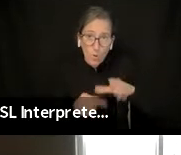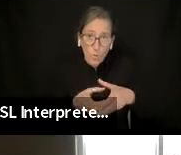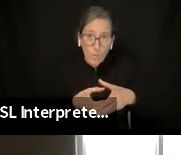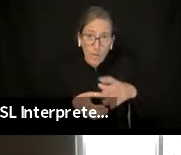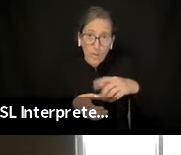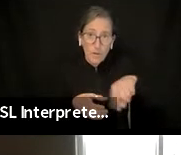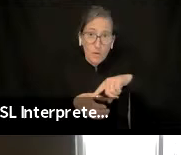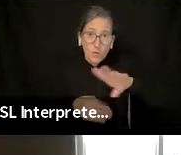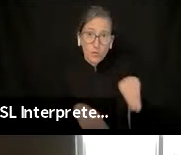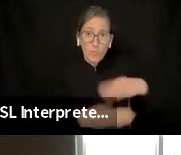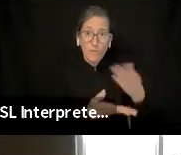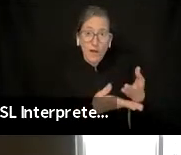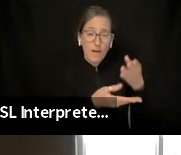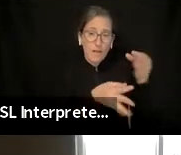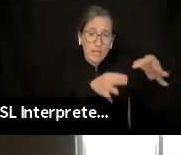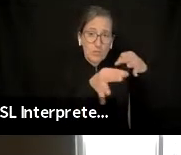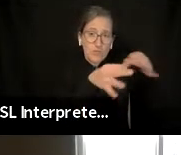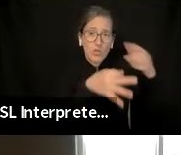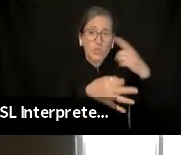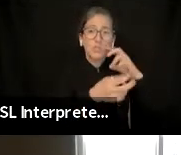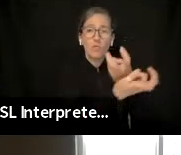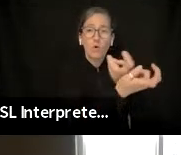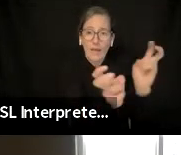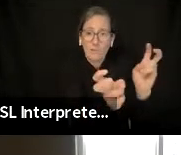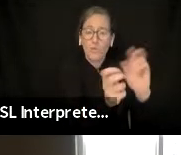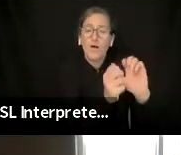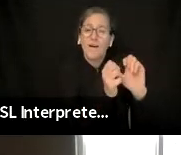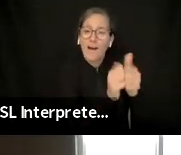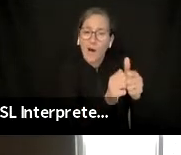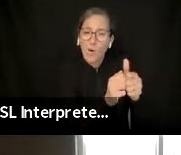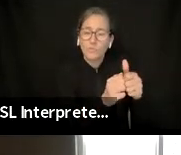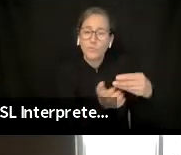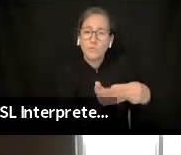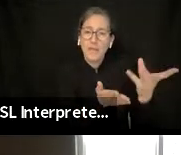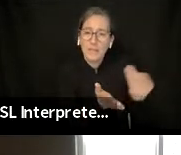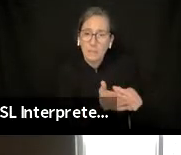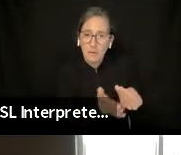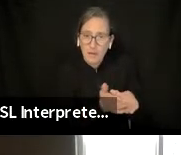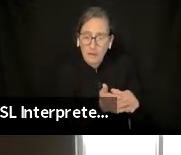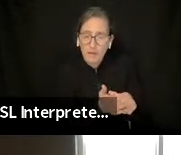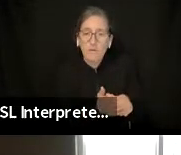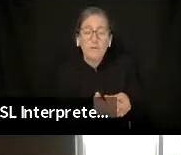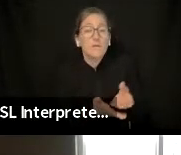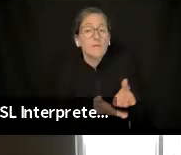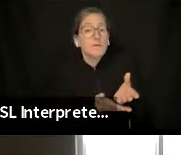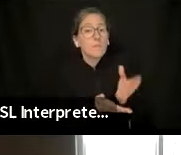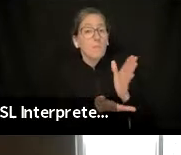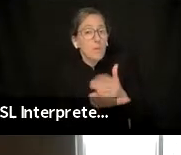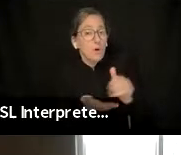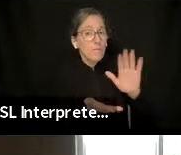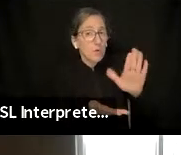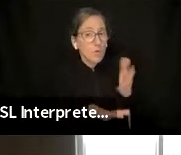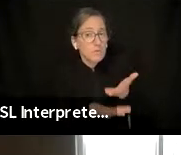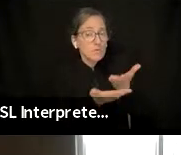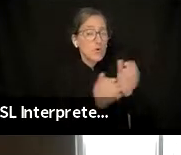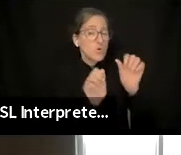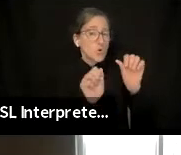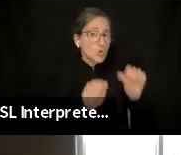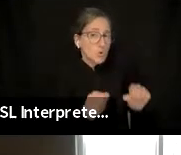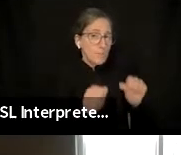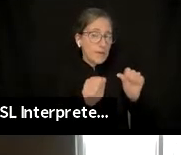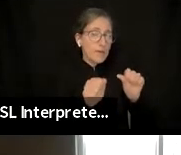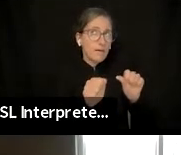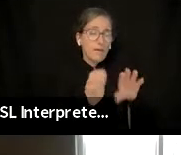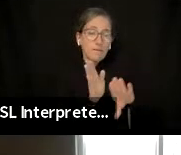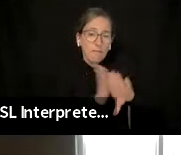direction to council on how those funds would be spent. And part of that could be on creating that action plan, helping